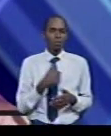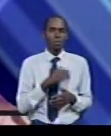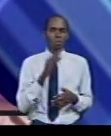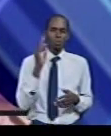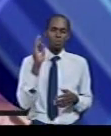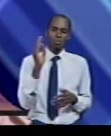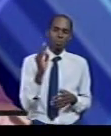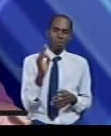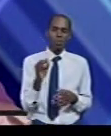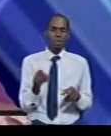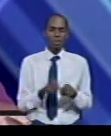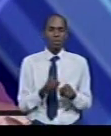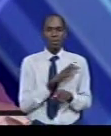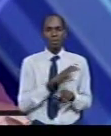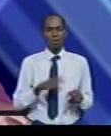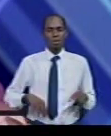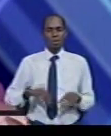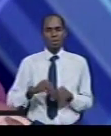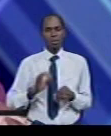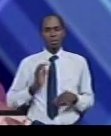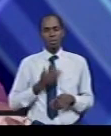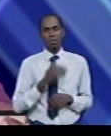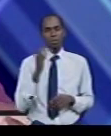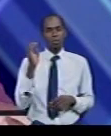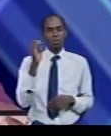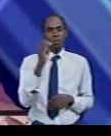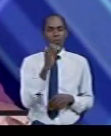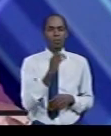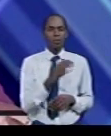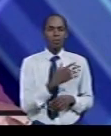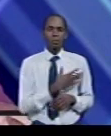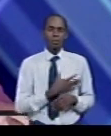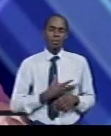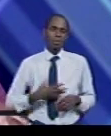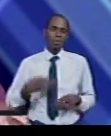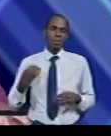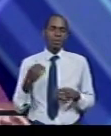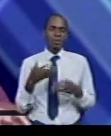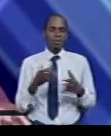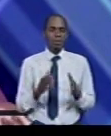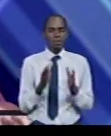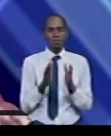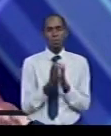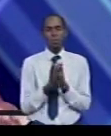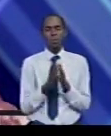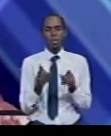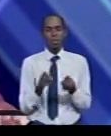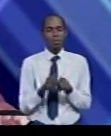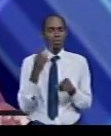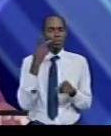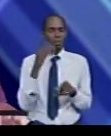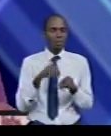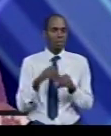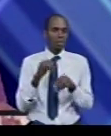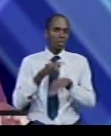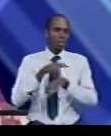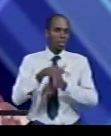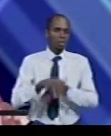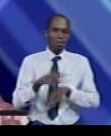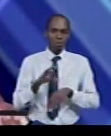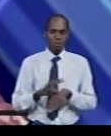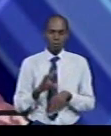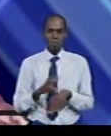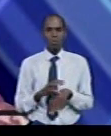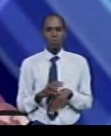in evangelism. Let us pray, as we see in the early church, the stood on Christ-like